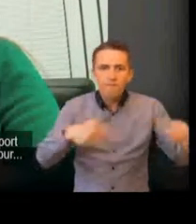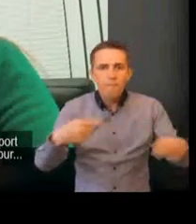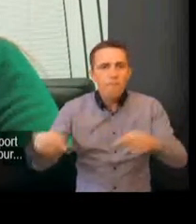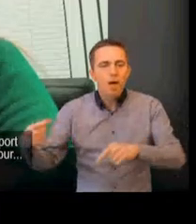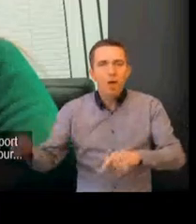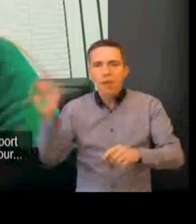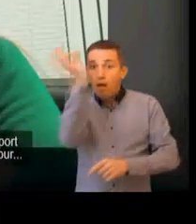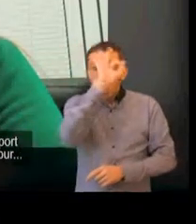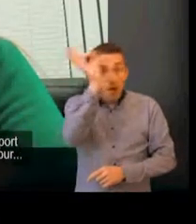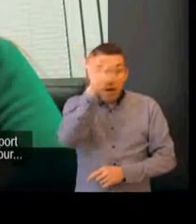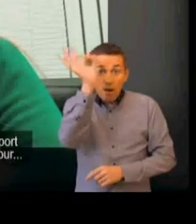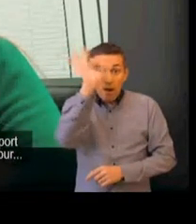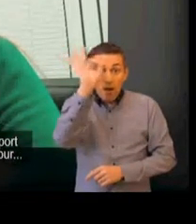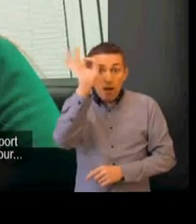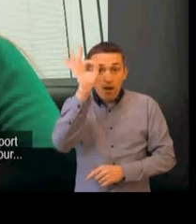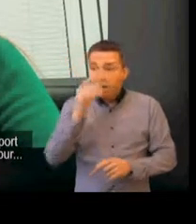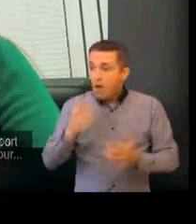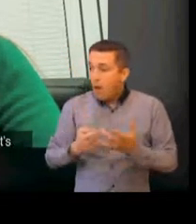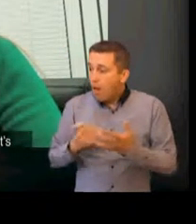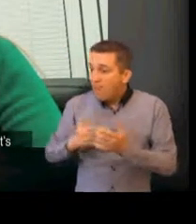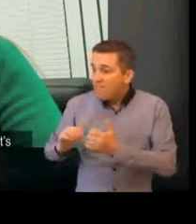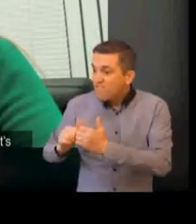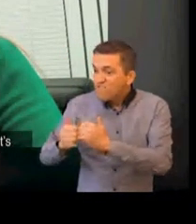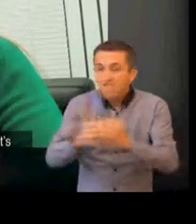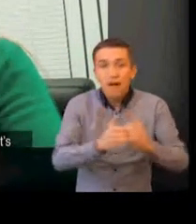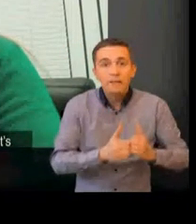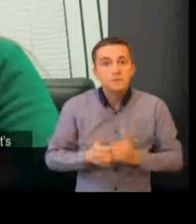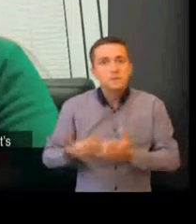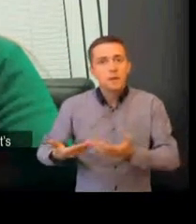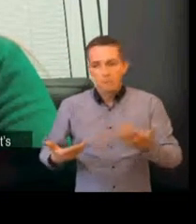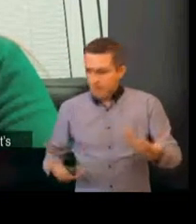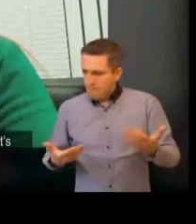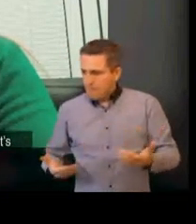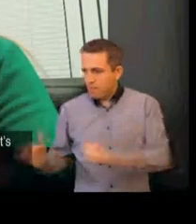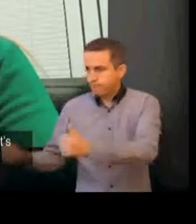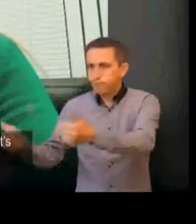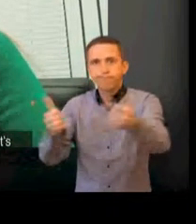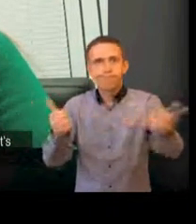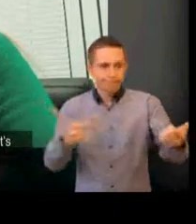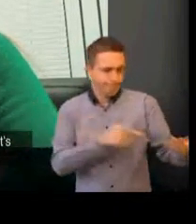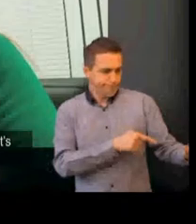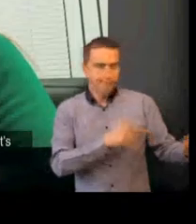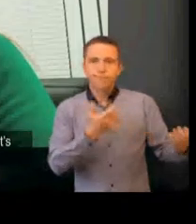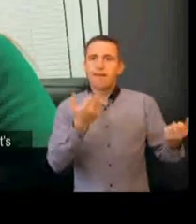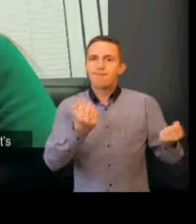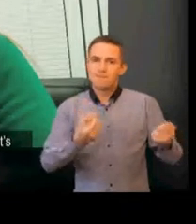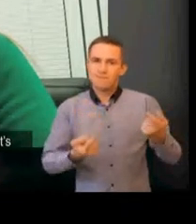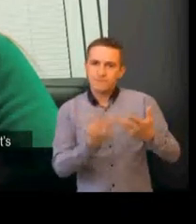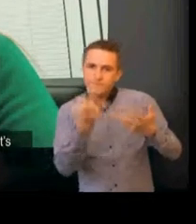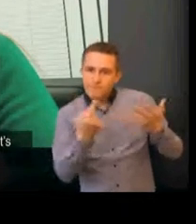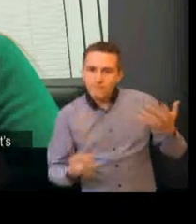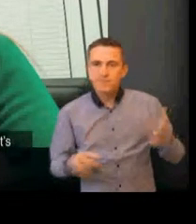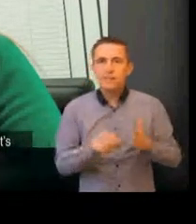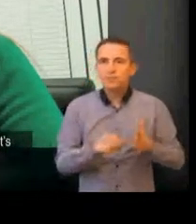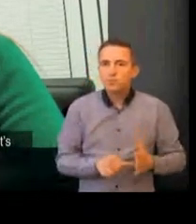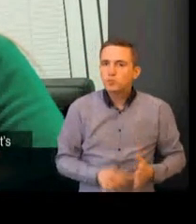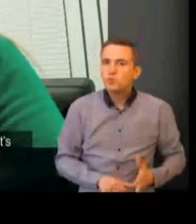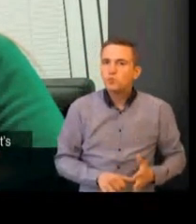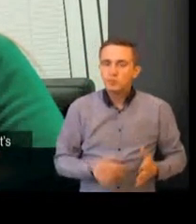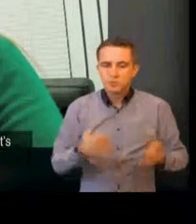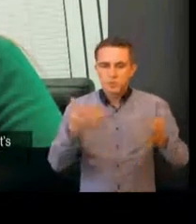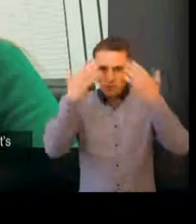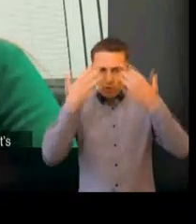time to kind of know how the future is going to pan out, all the things that you thought were going to happen, you know, that you've kind of had to let go of those. So